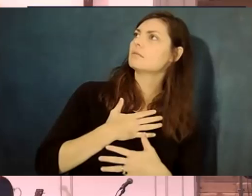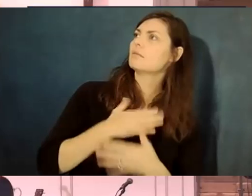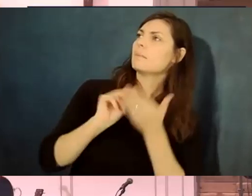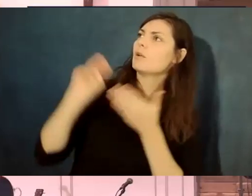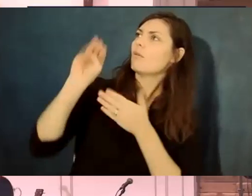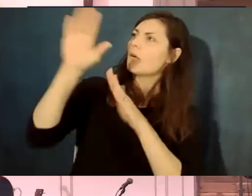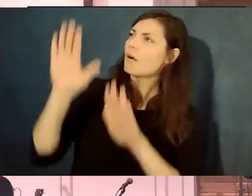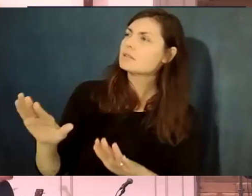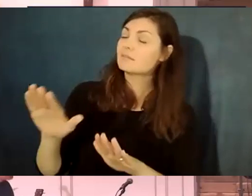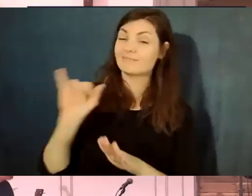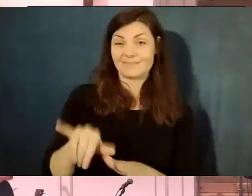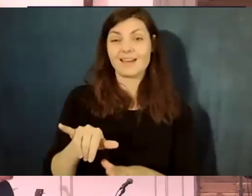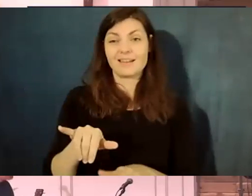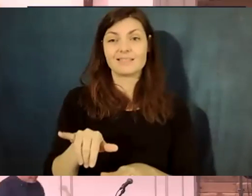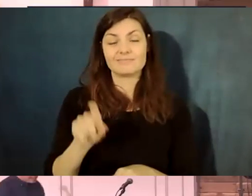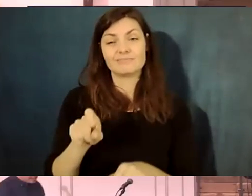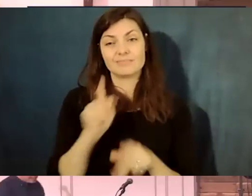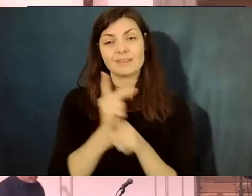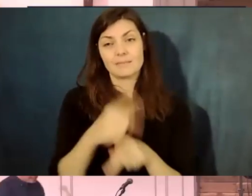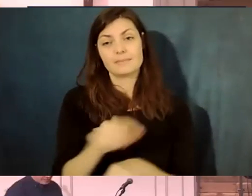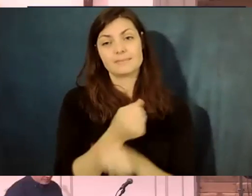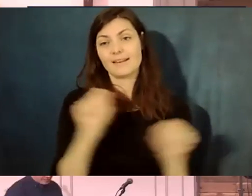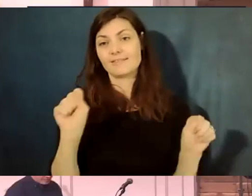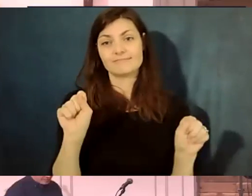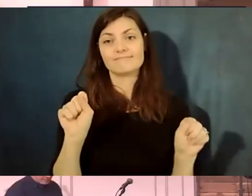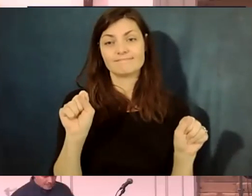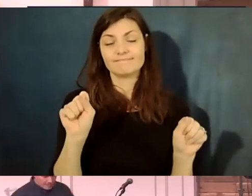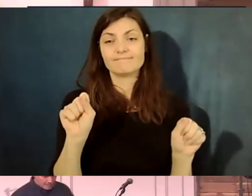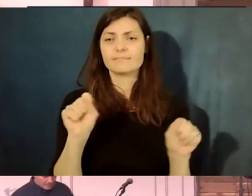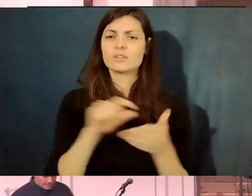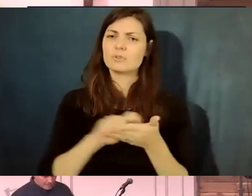them. Scripture says a couple things about fear.